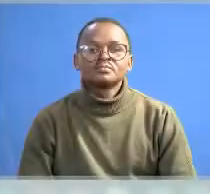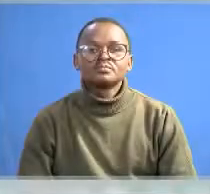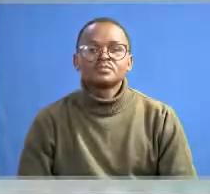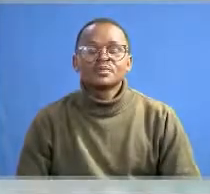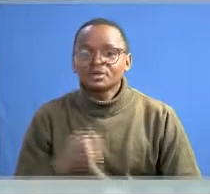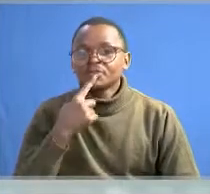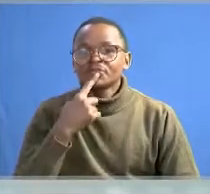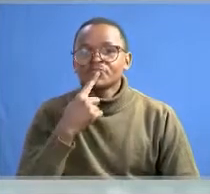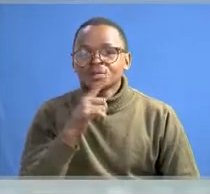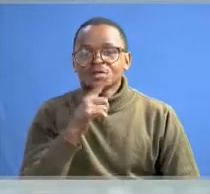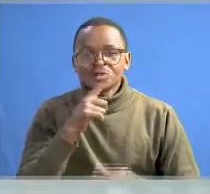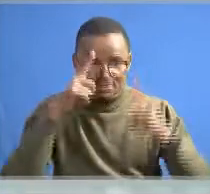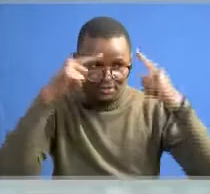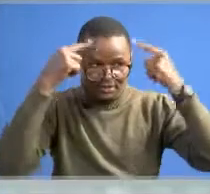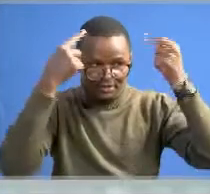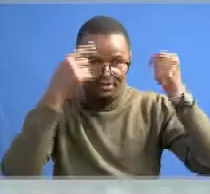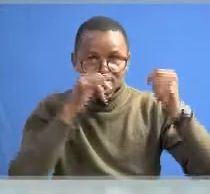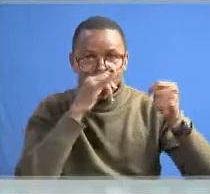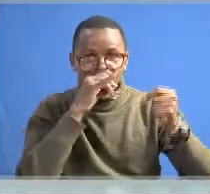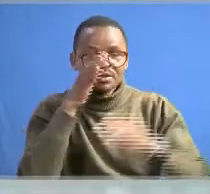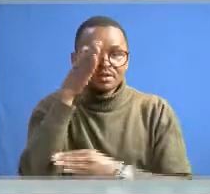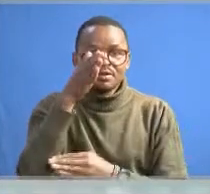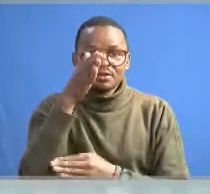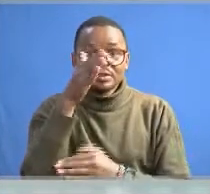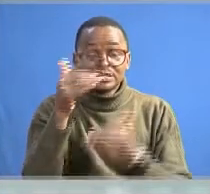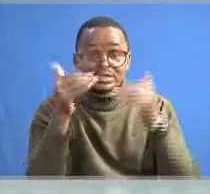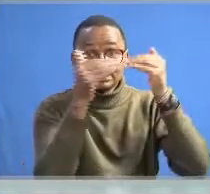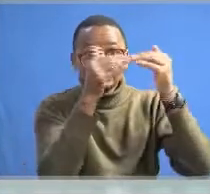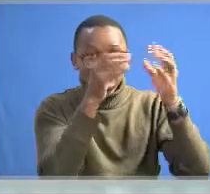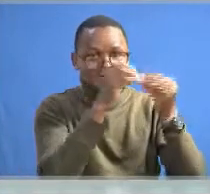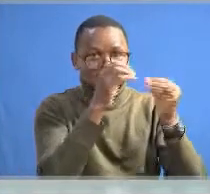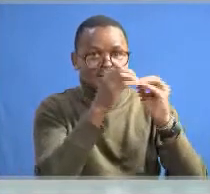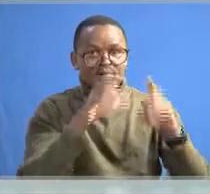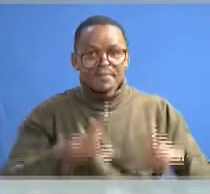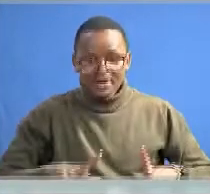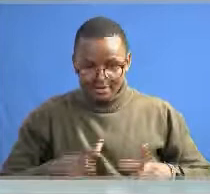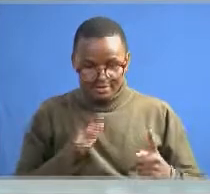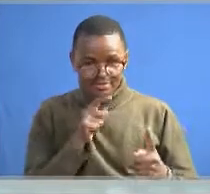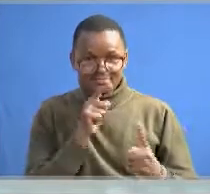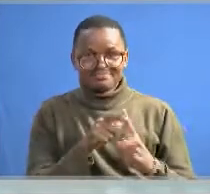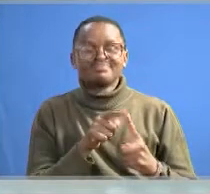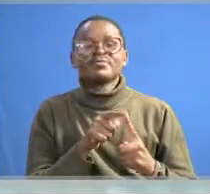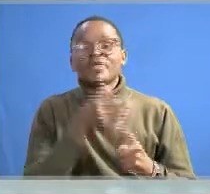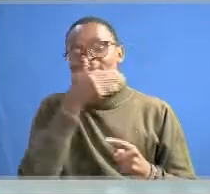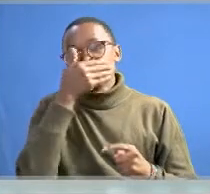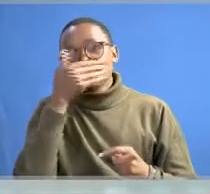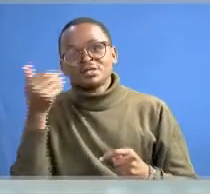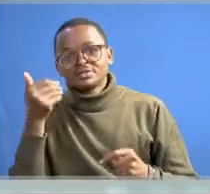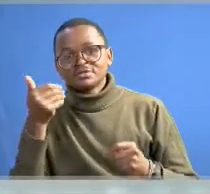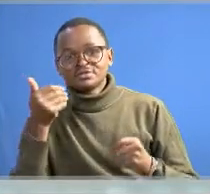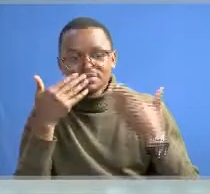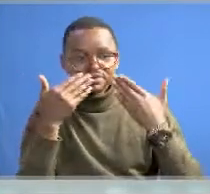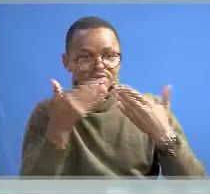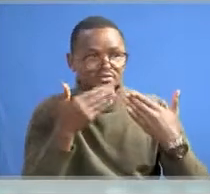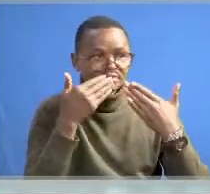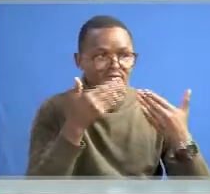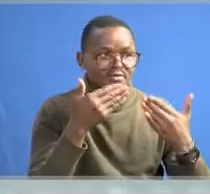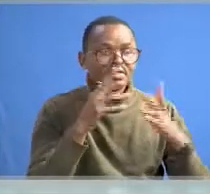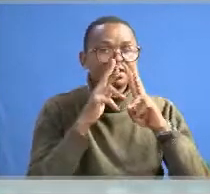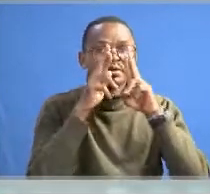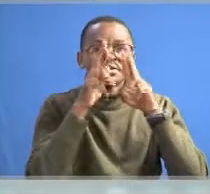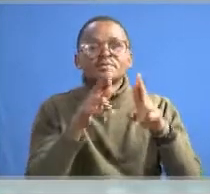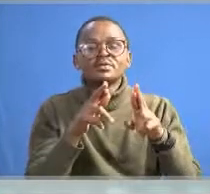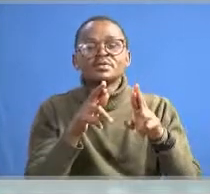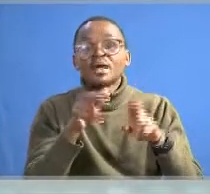Well, they say that your success is directly proportional to the number of lives you touch for the better. Thank you, Faith Anyula, for that report.